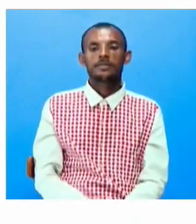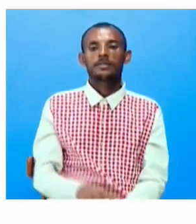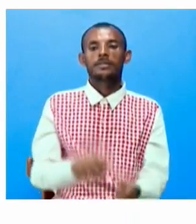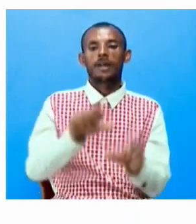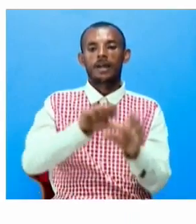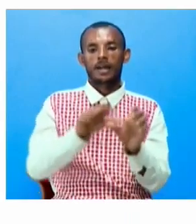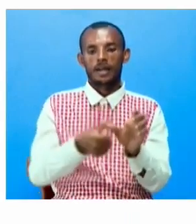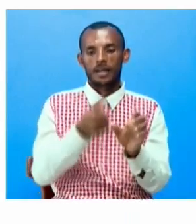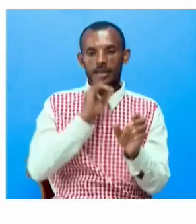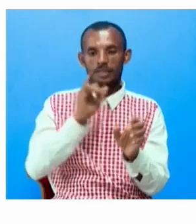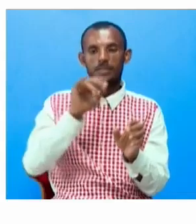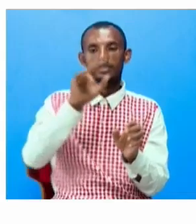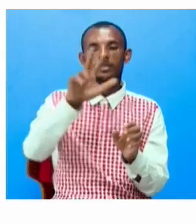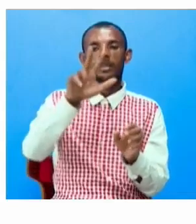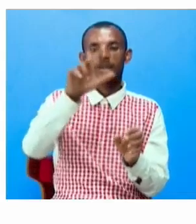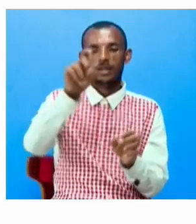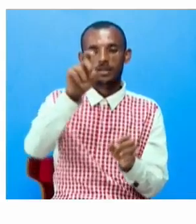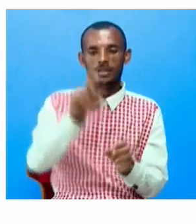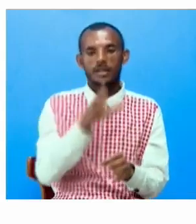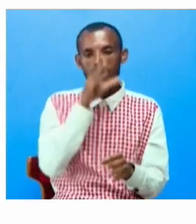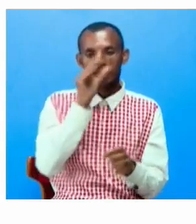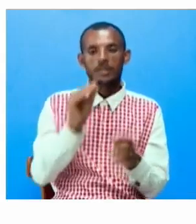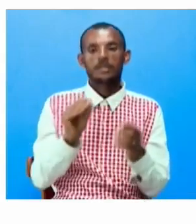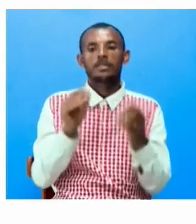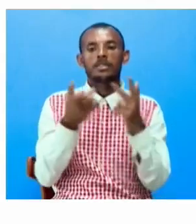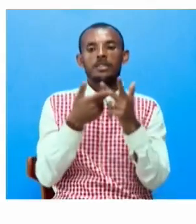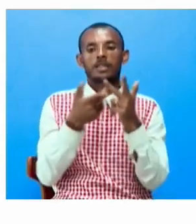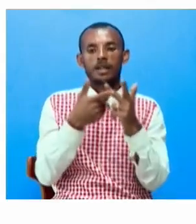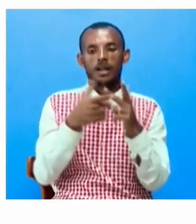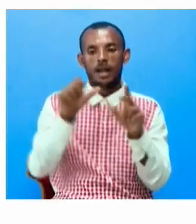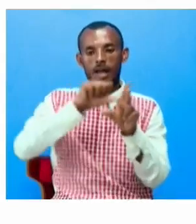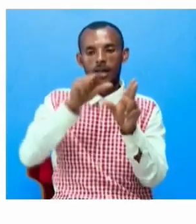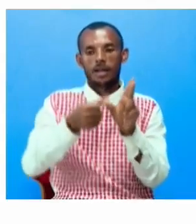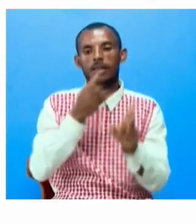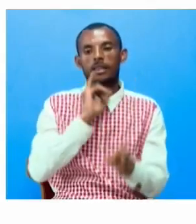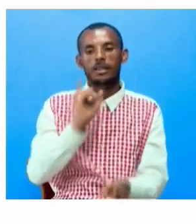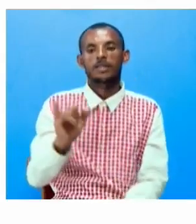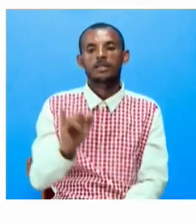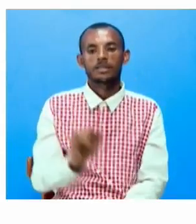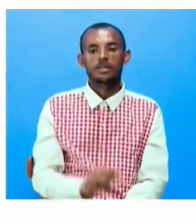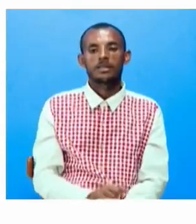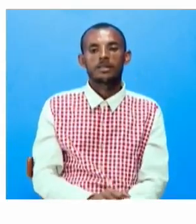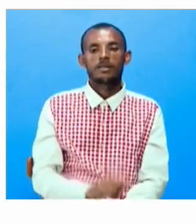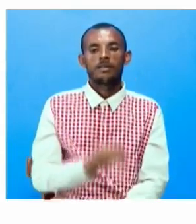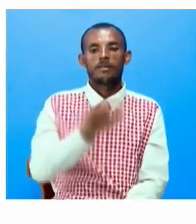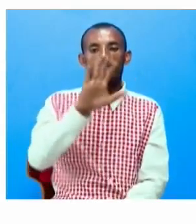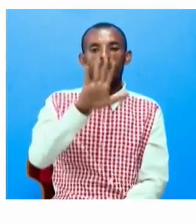is this 3x. And the third angle